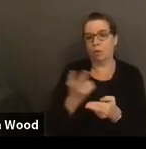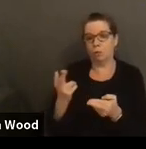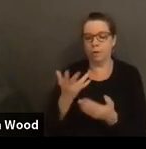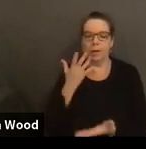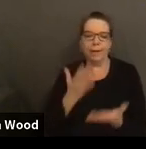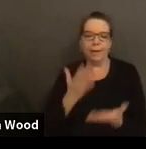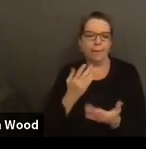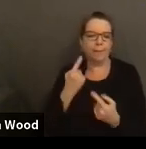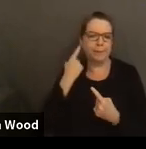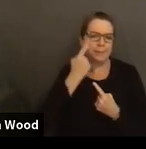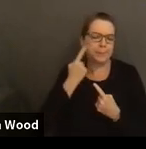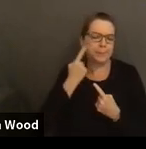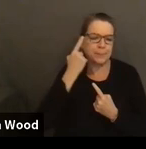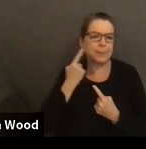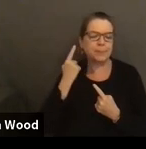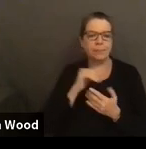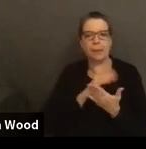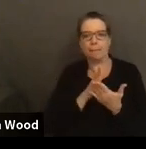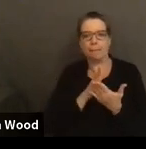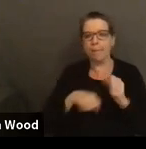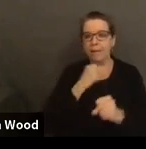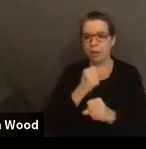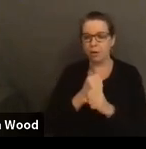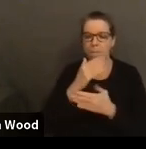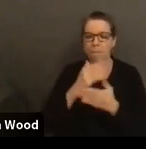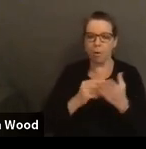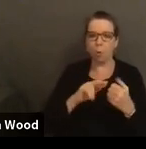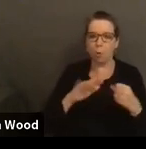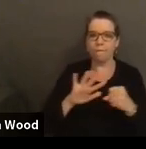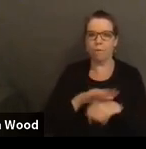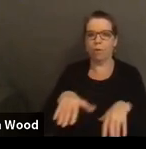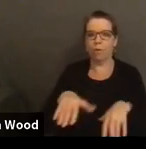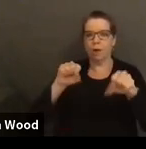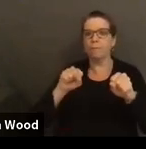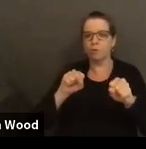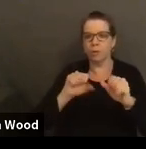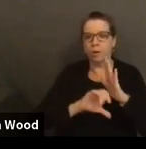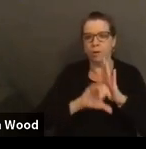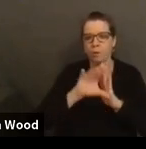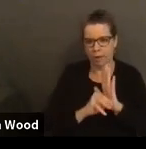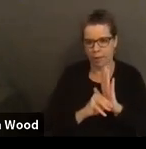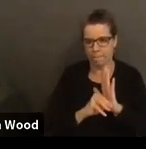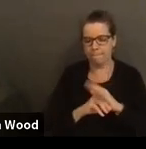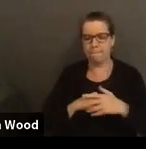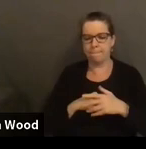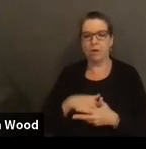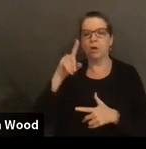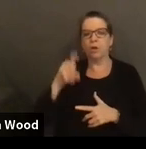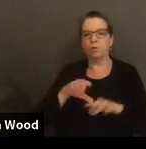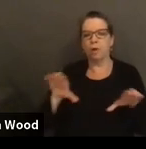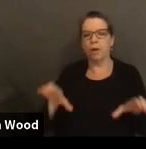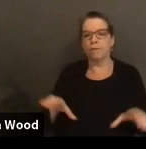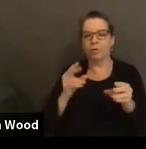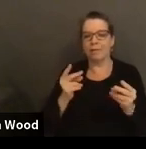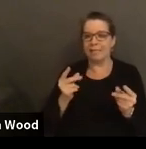to consider this mid-year partial or full adoption. So you're going to need to conduct